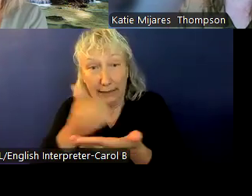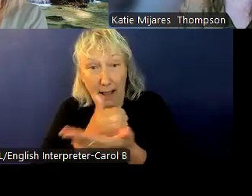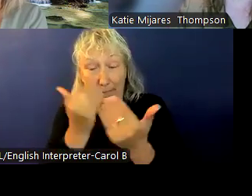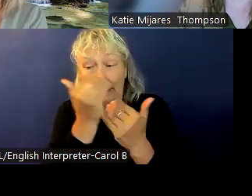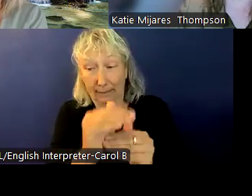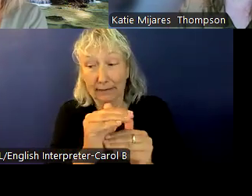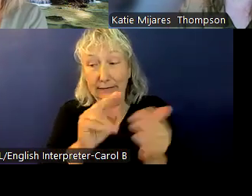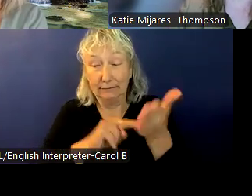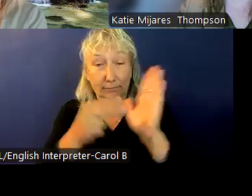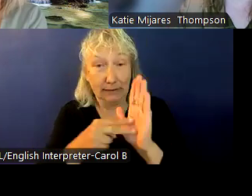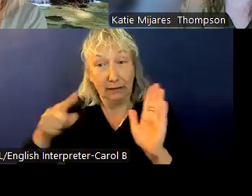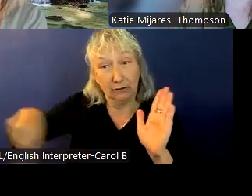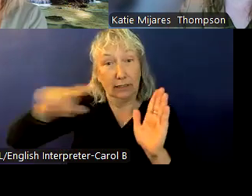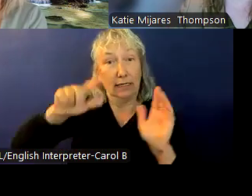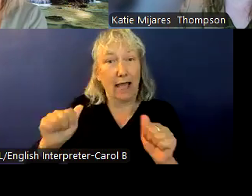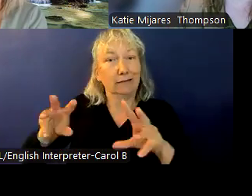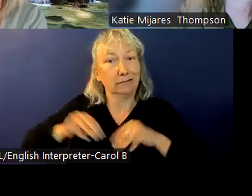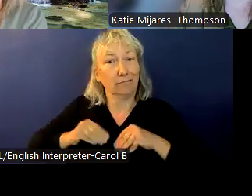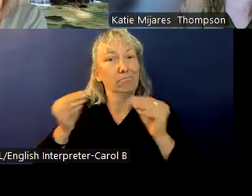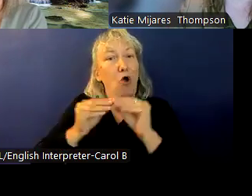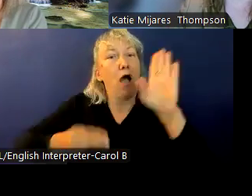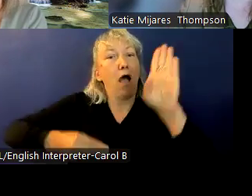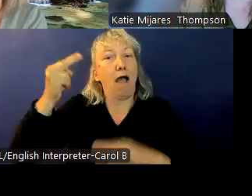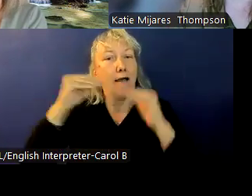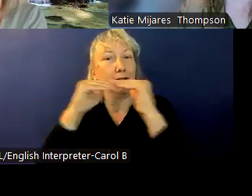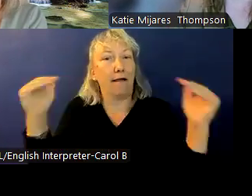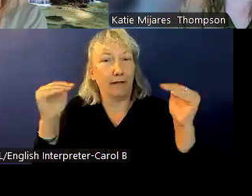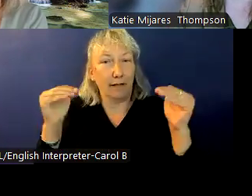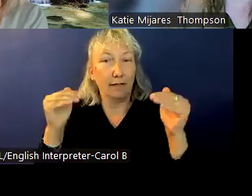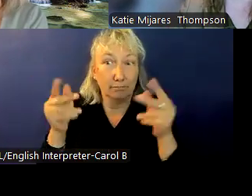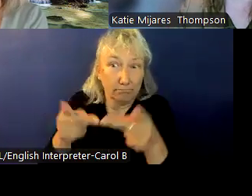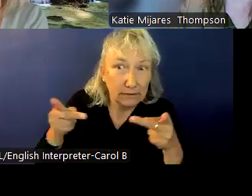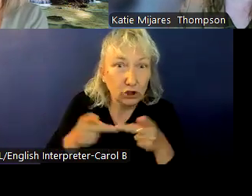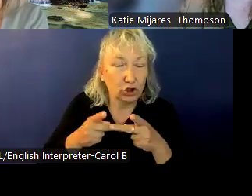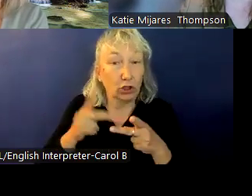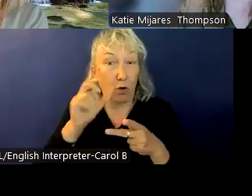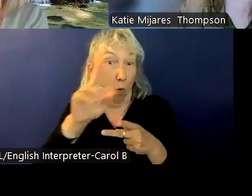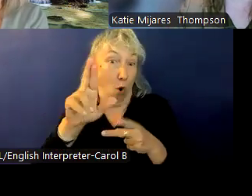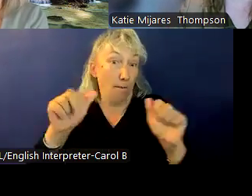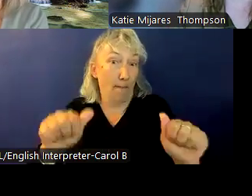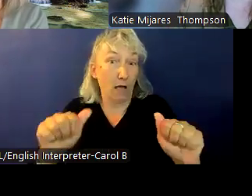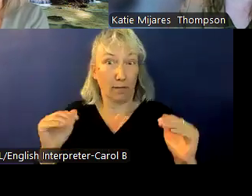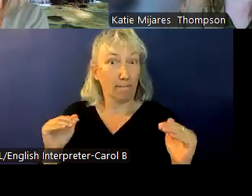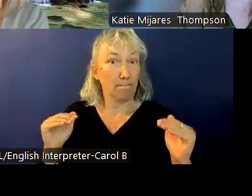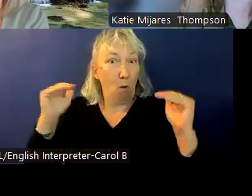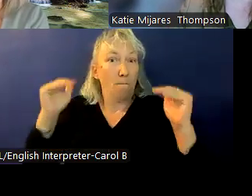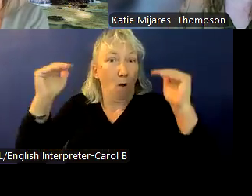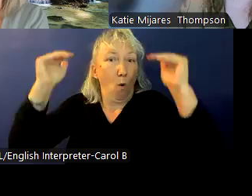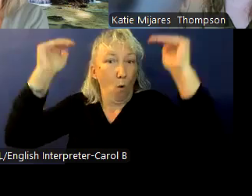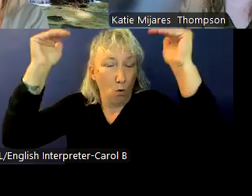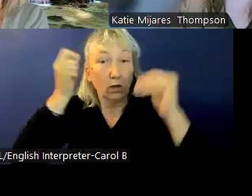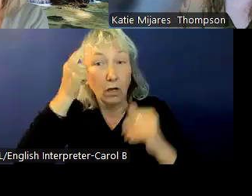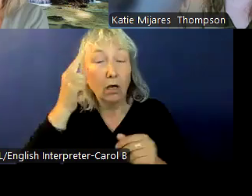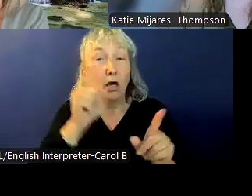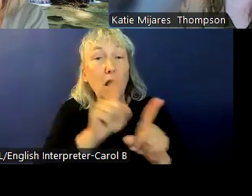with disabilities to accept higher level positions and promotions. And also, it would